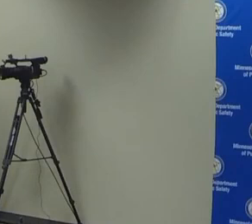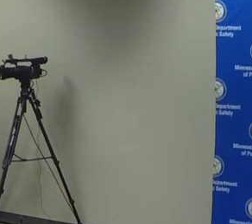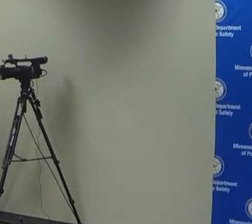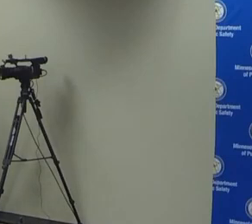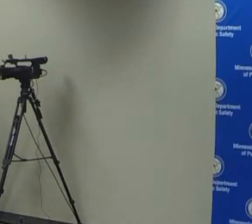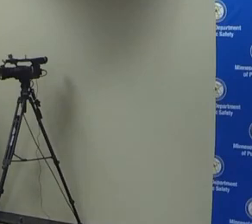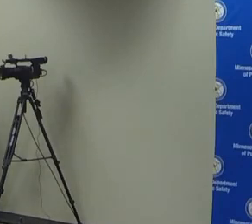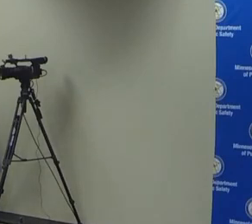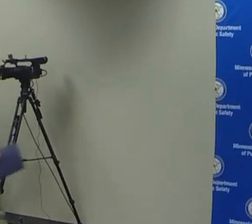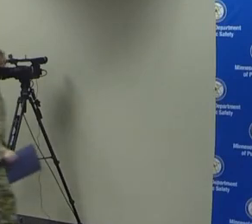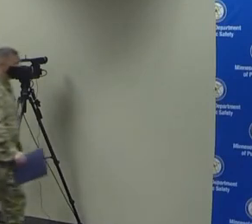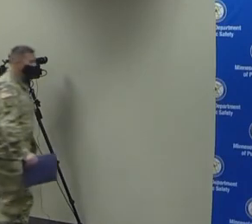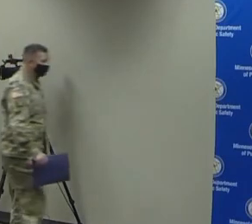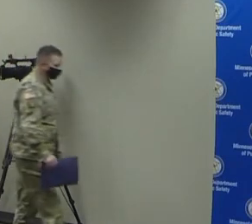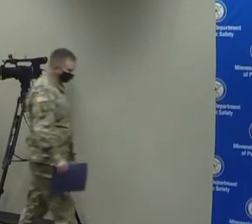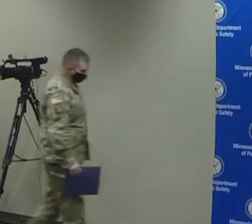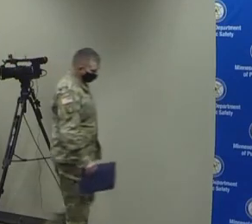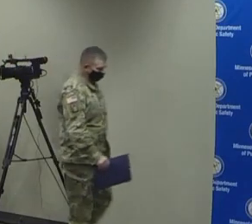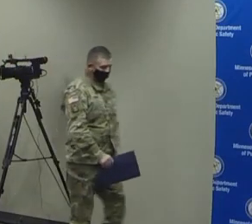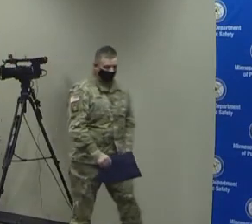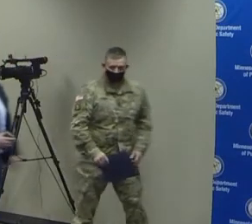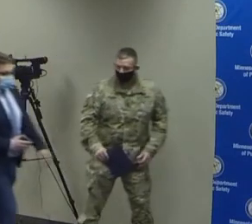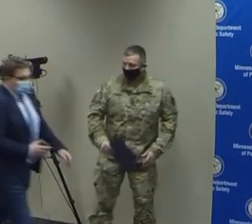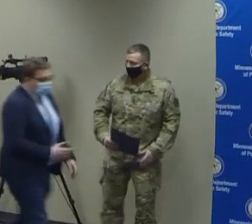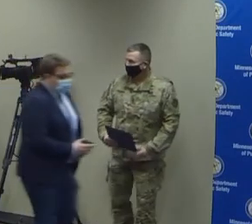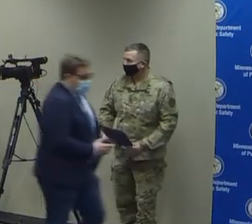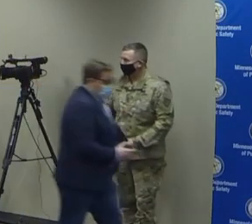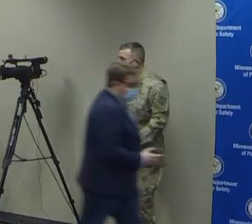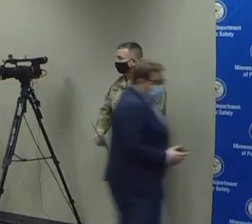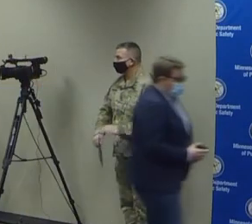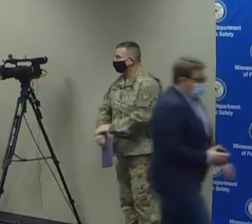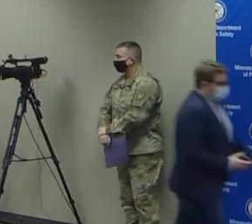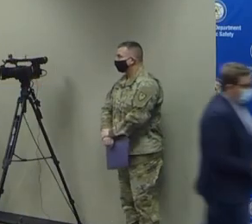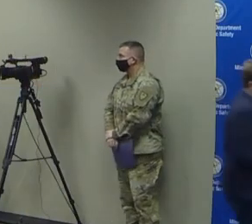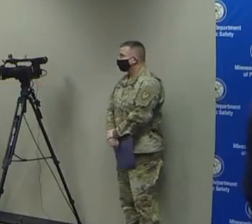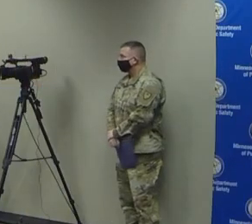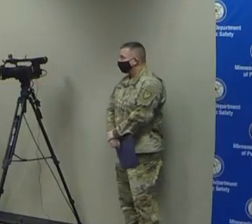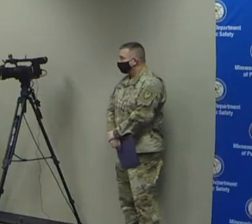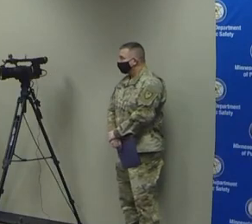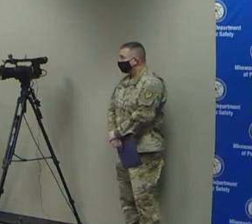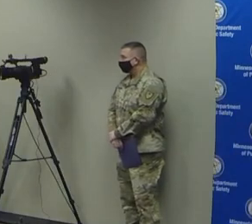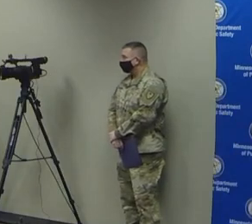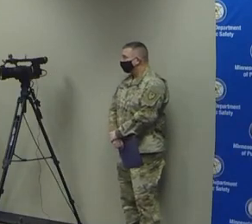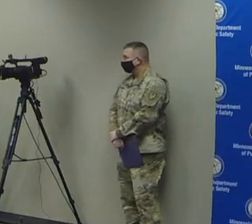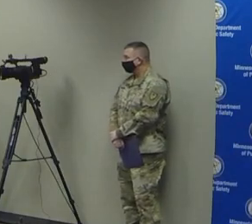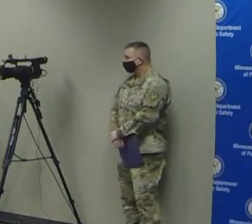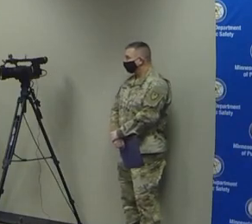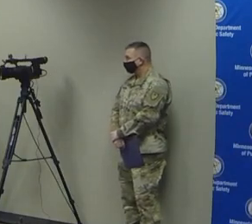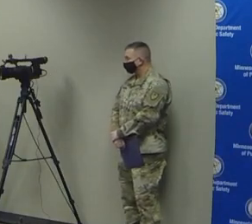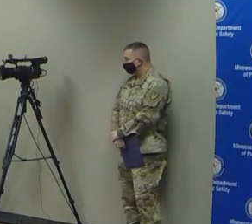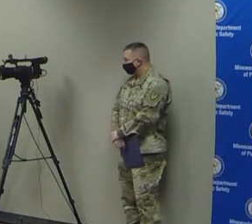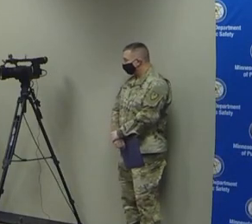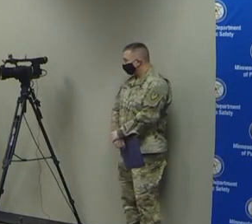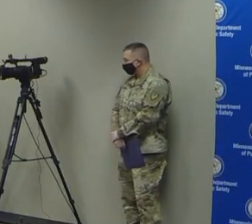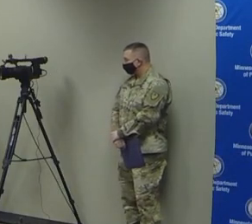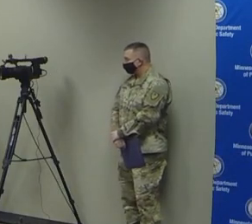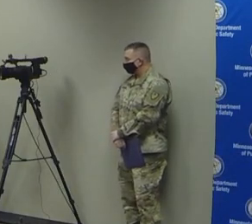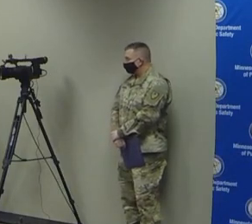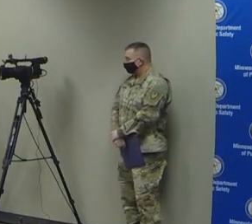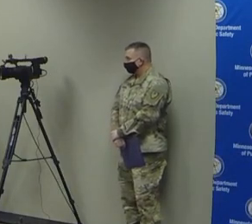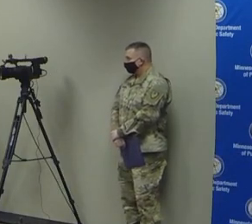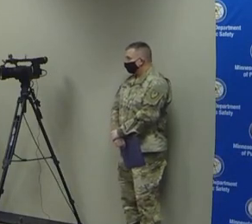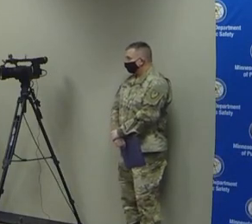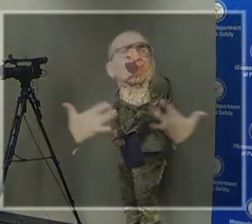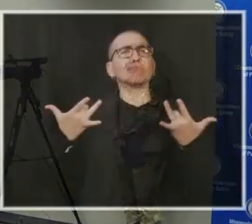Good afternoon, everyone. Good afternoon, Minnesotans. Thank you for joining us once again. Today, you're going to hear a little bit an update from Commissioner